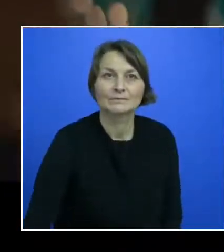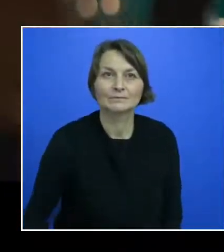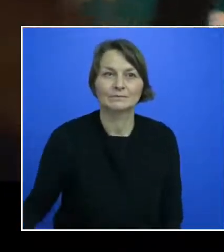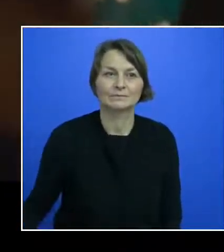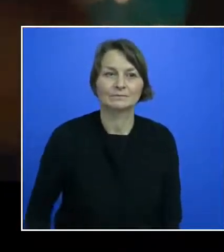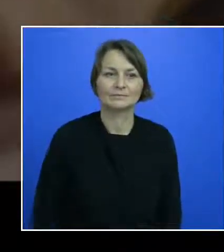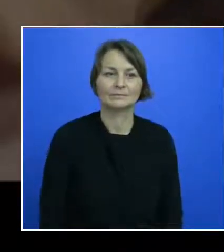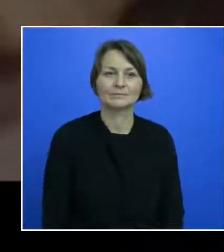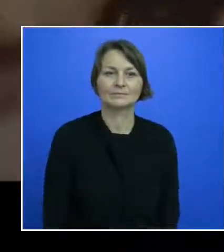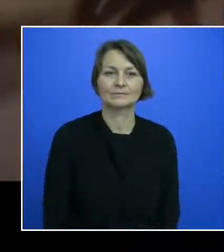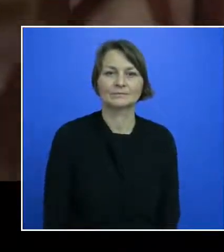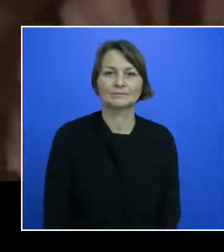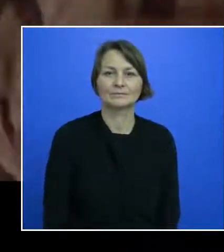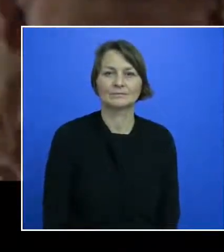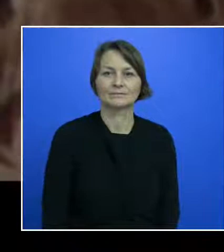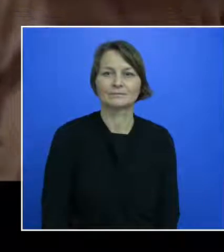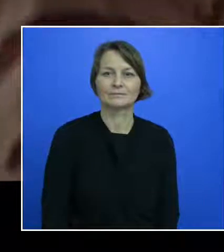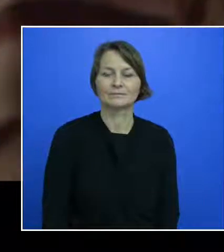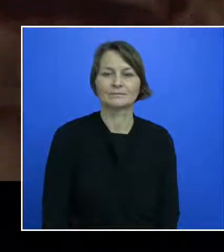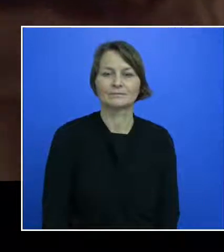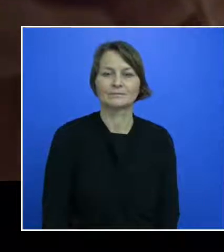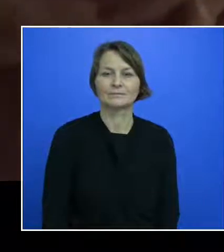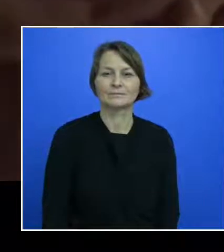Connection is a spark that gives our lives meaning.